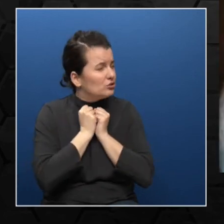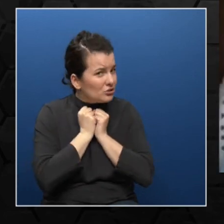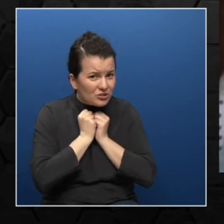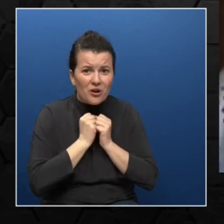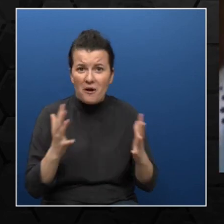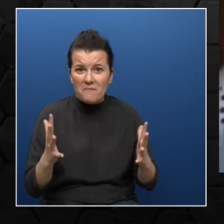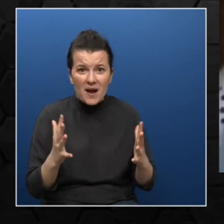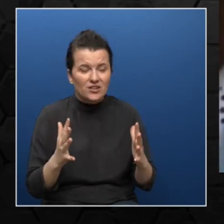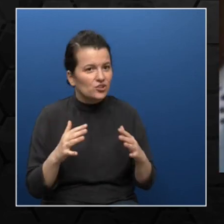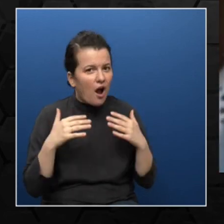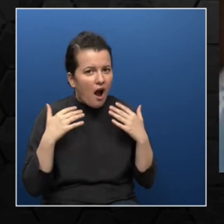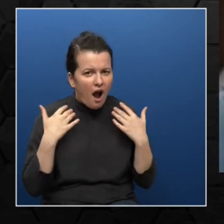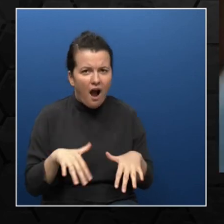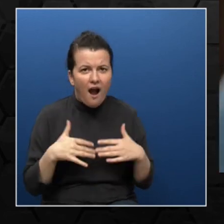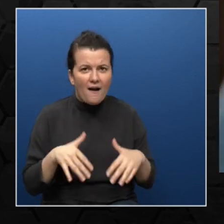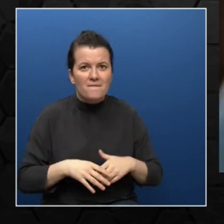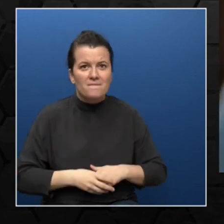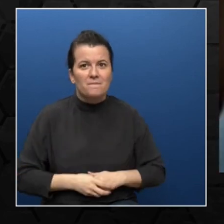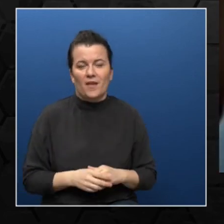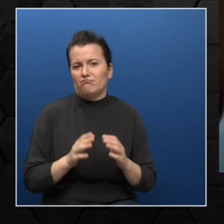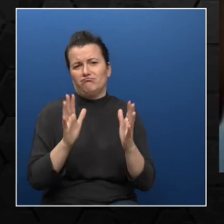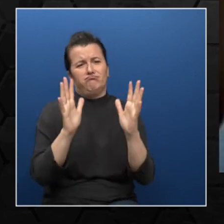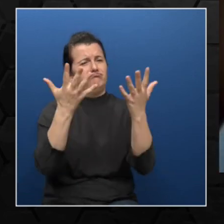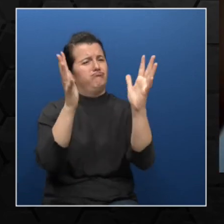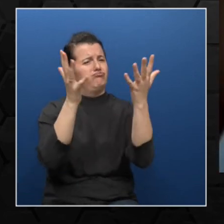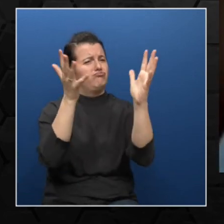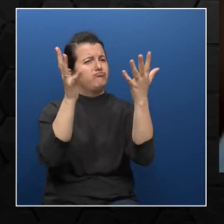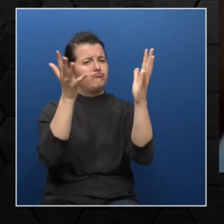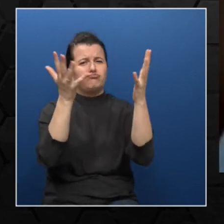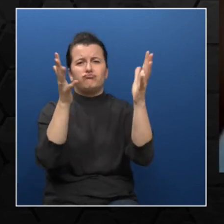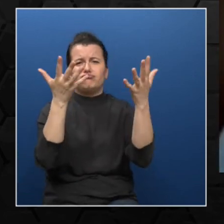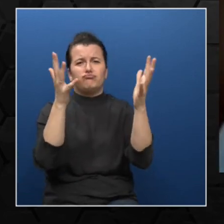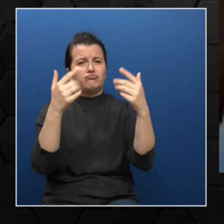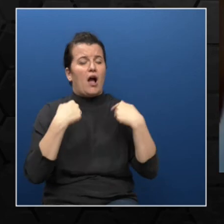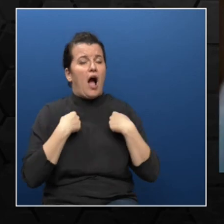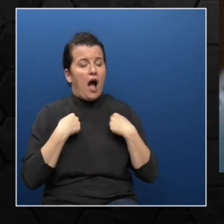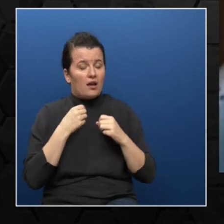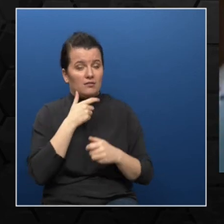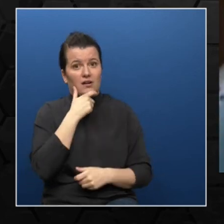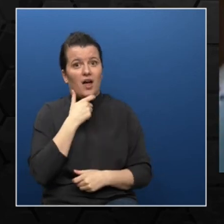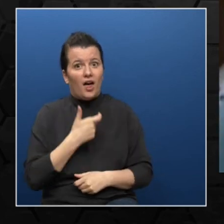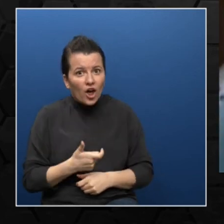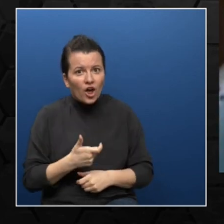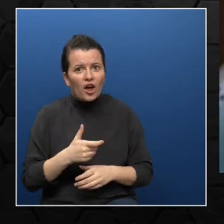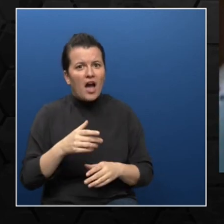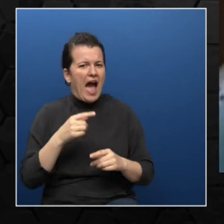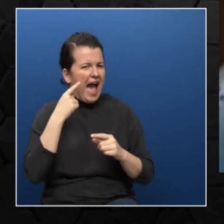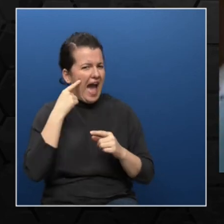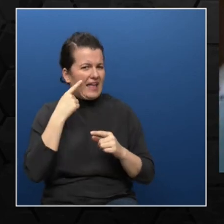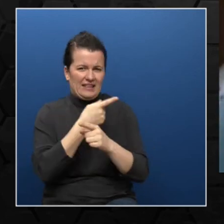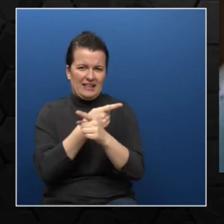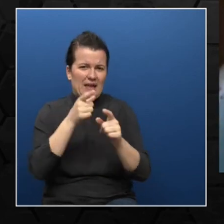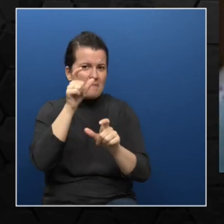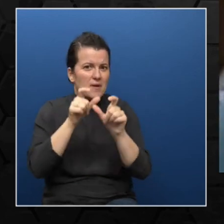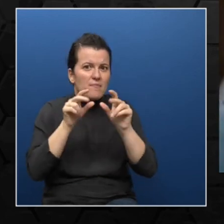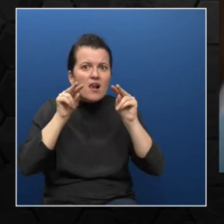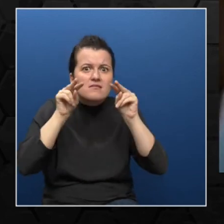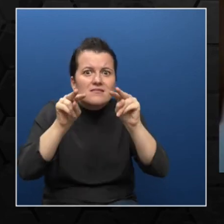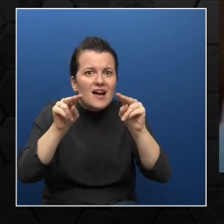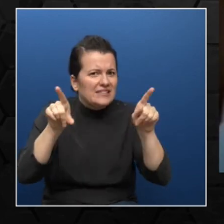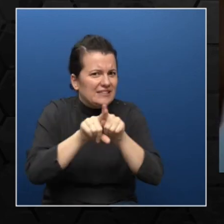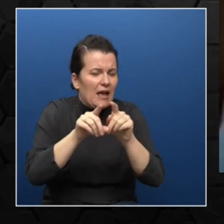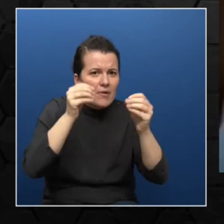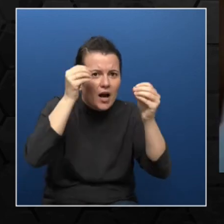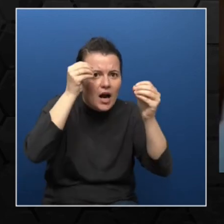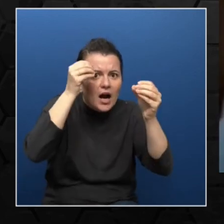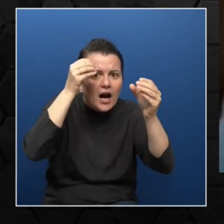end. So just a round of applause to you because I learned so much. I'm sure our entire audience learned so much. So the very